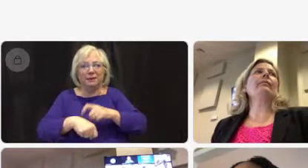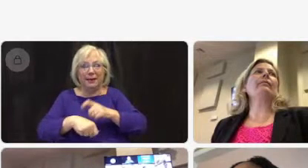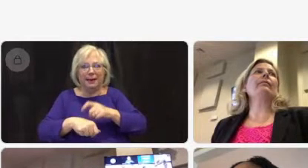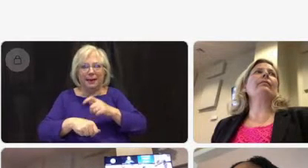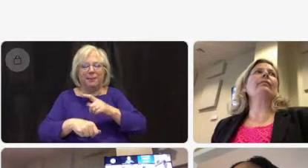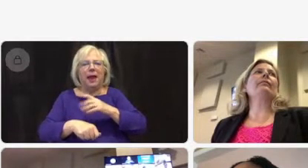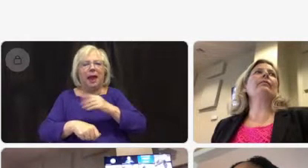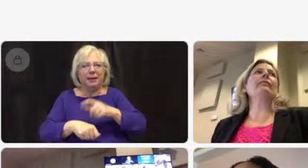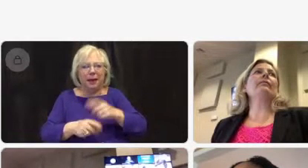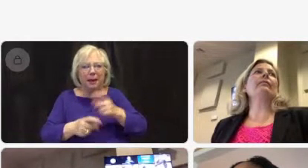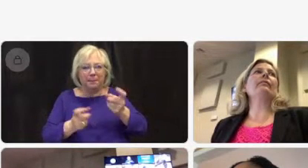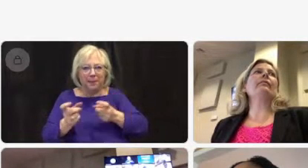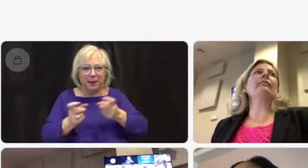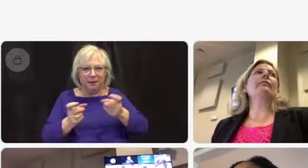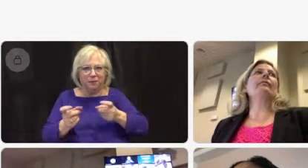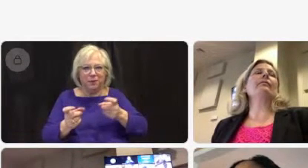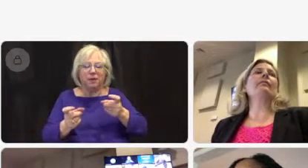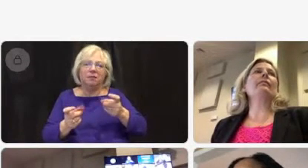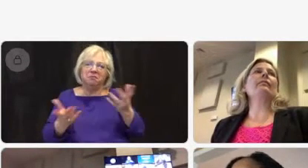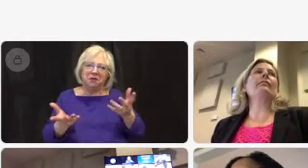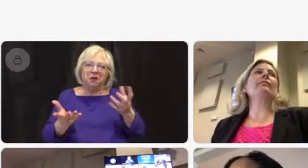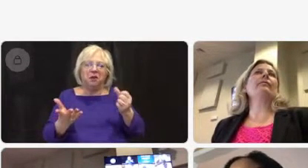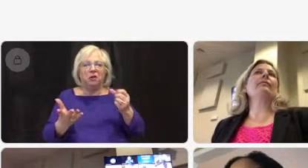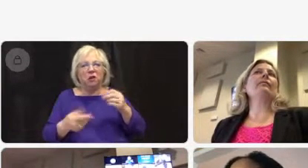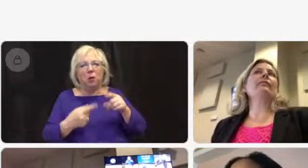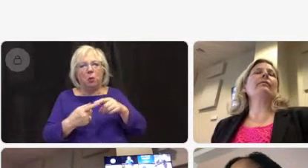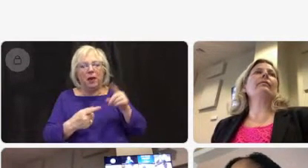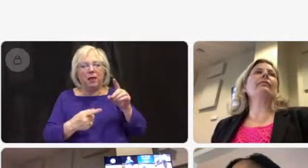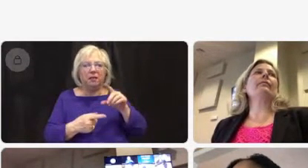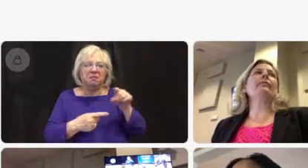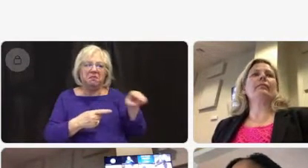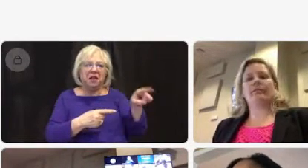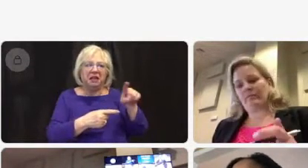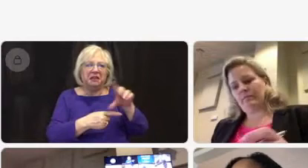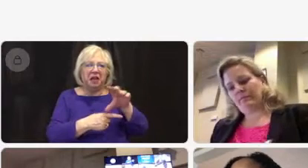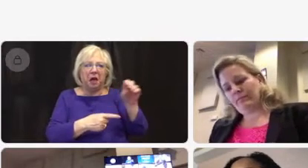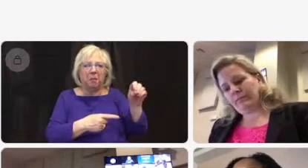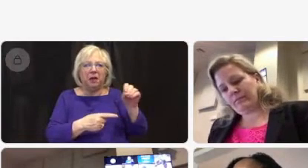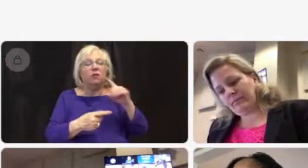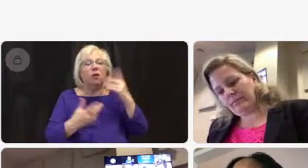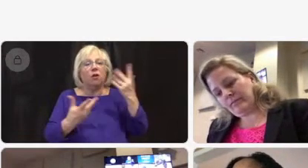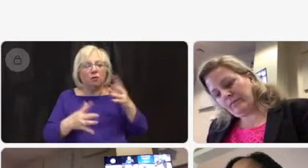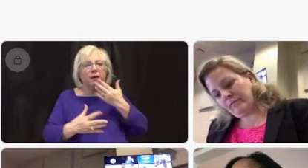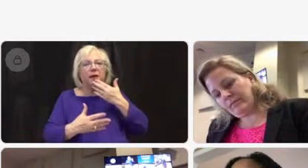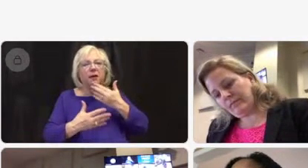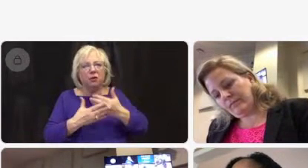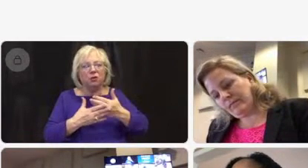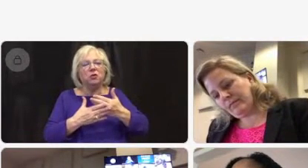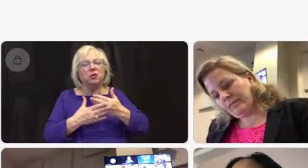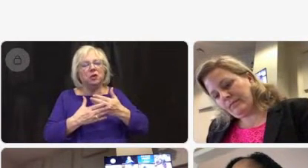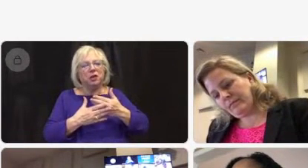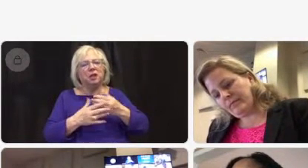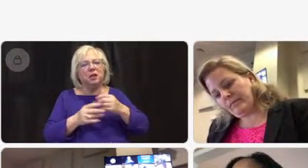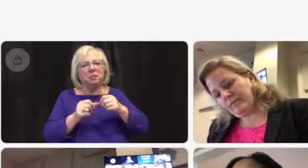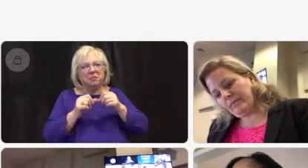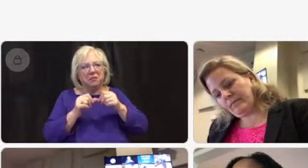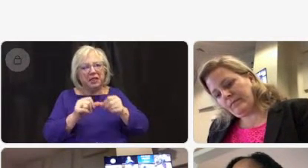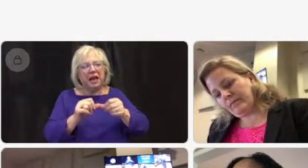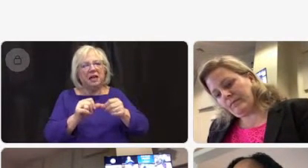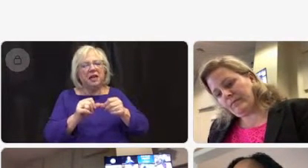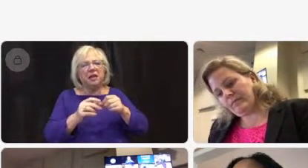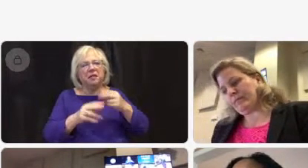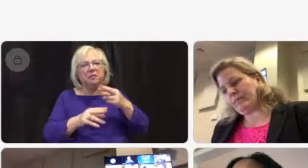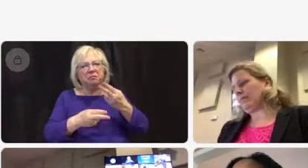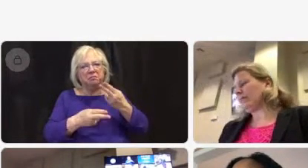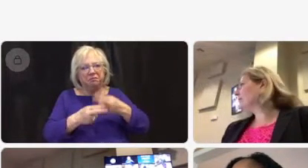time management. And so when these companies are already good standing companies with the city and we can go and work with them and get a